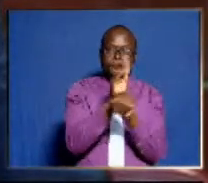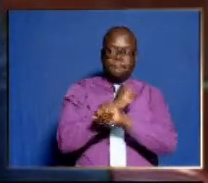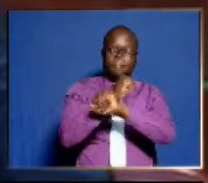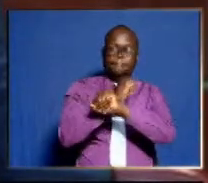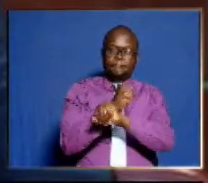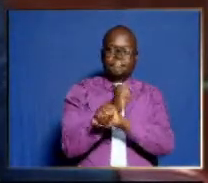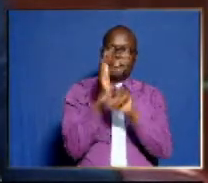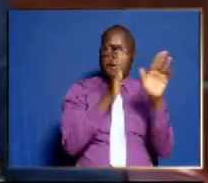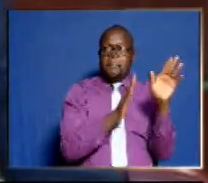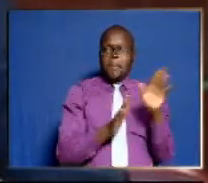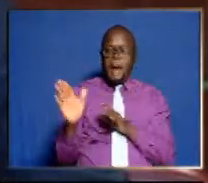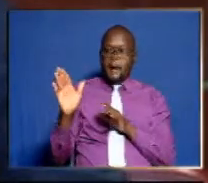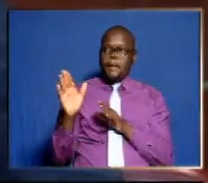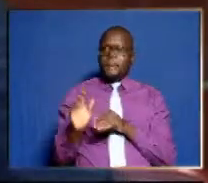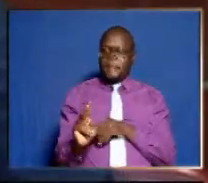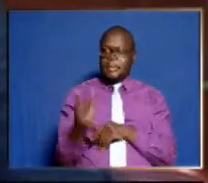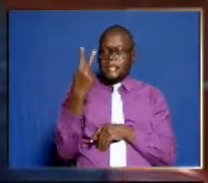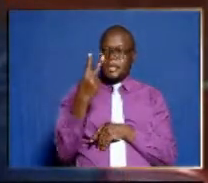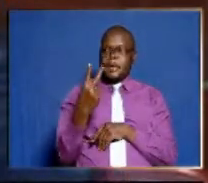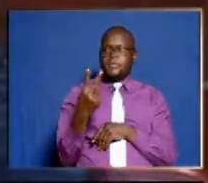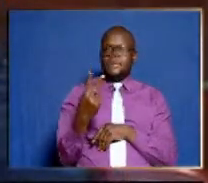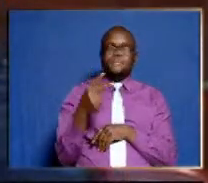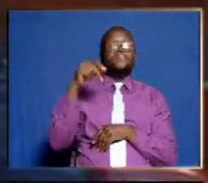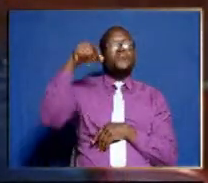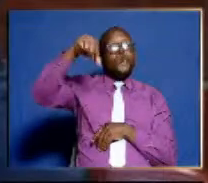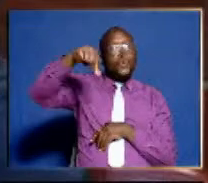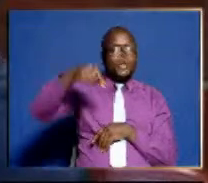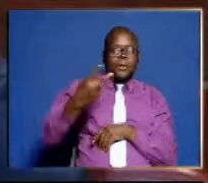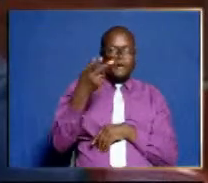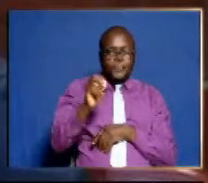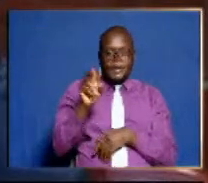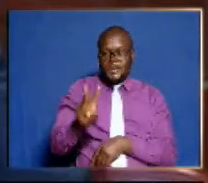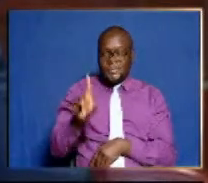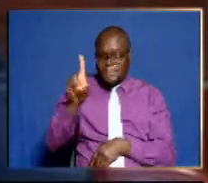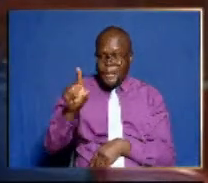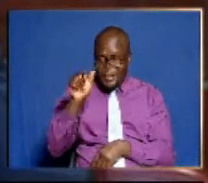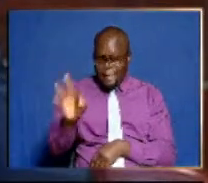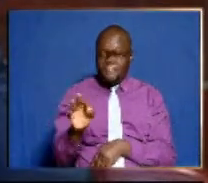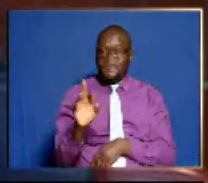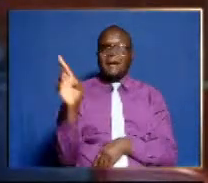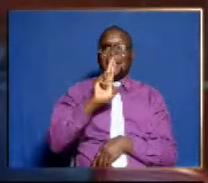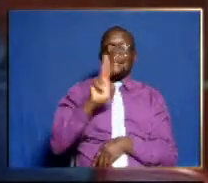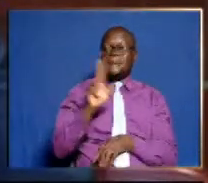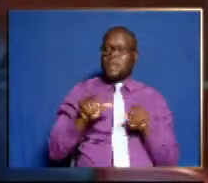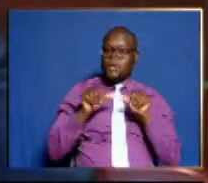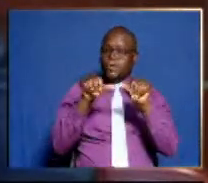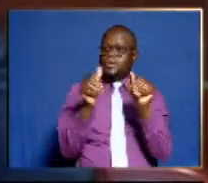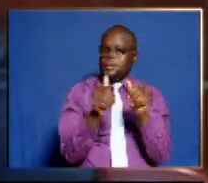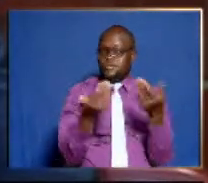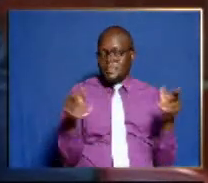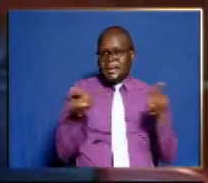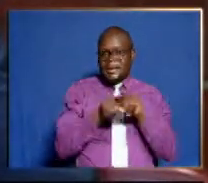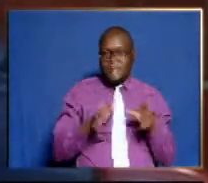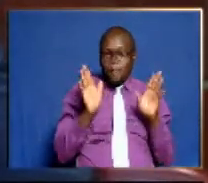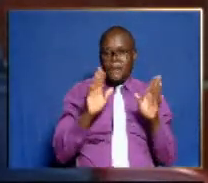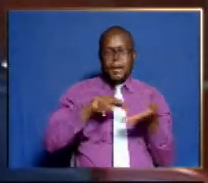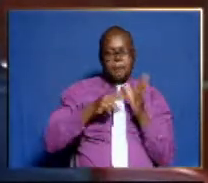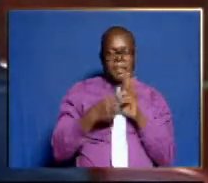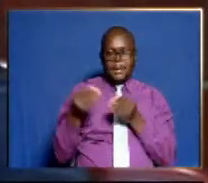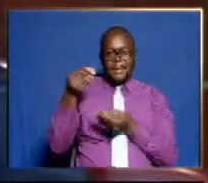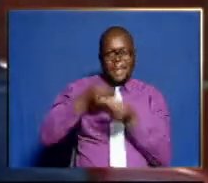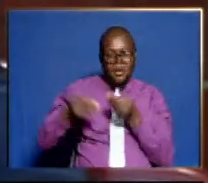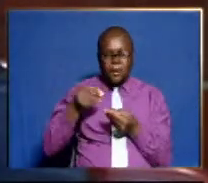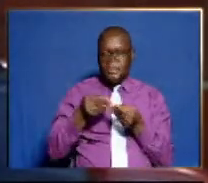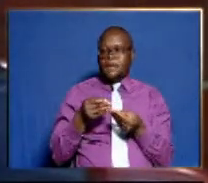containment measures in the second quarter of 2021. If these risks materialize, then the economic growth may